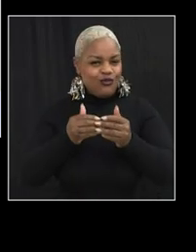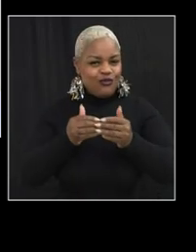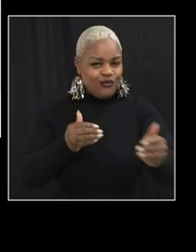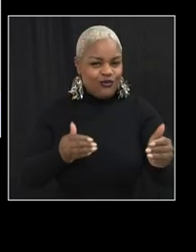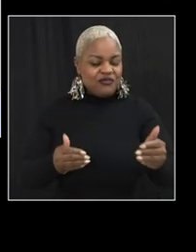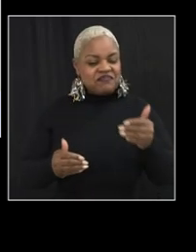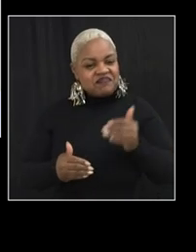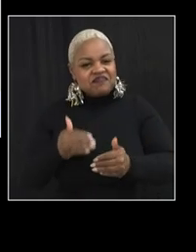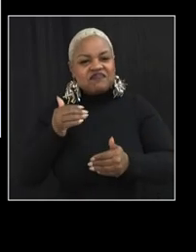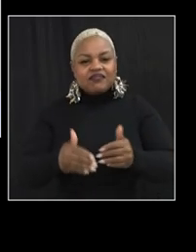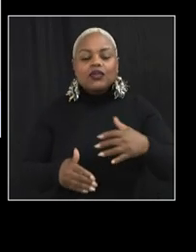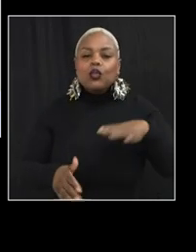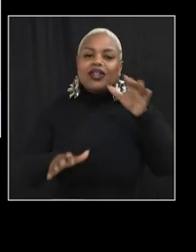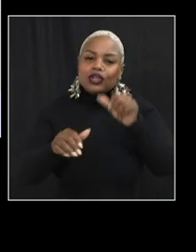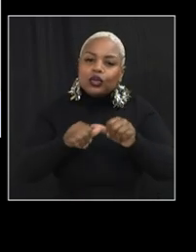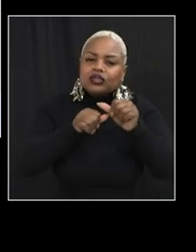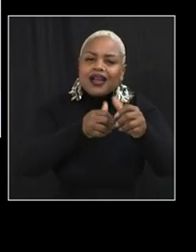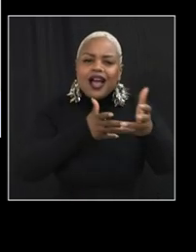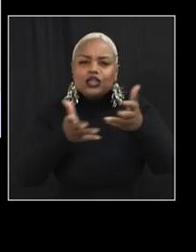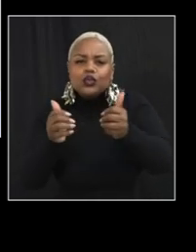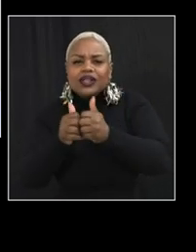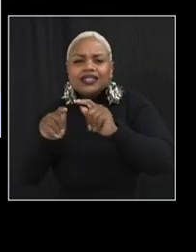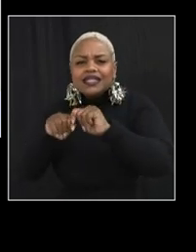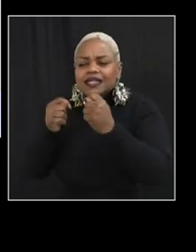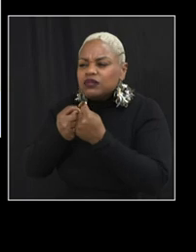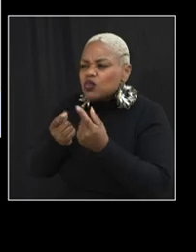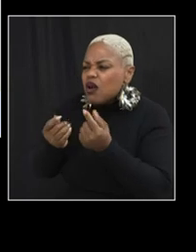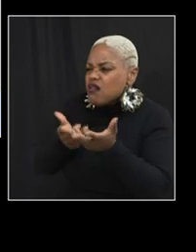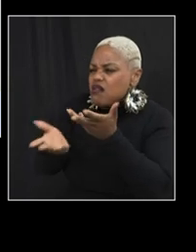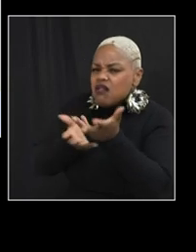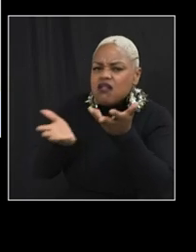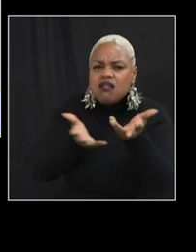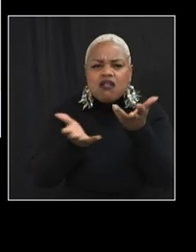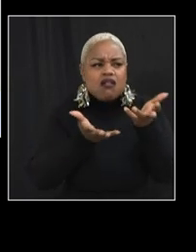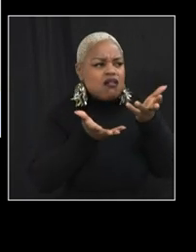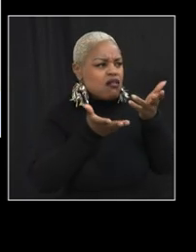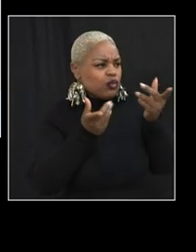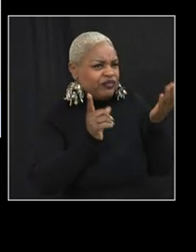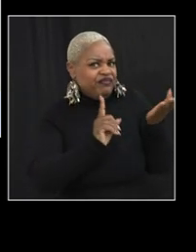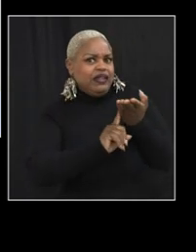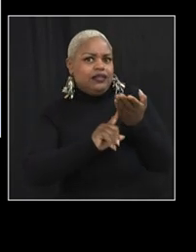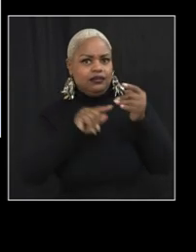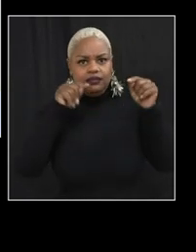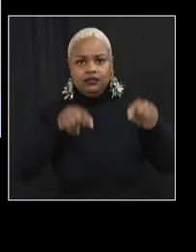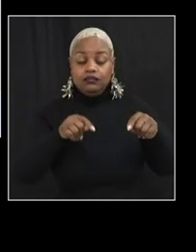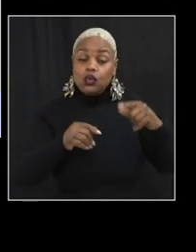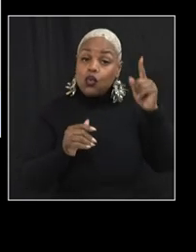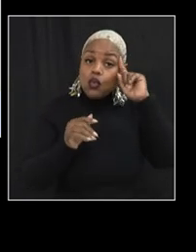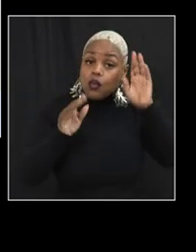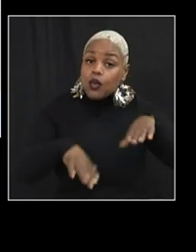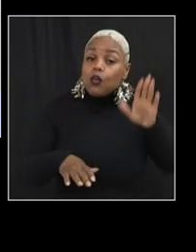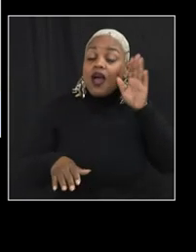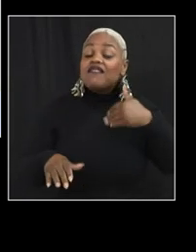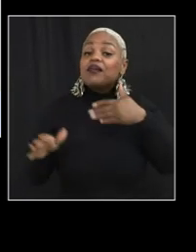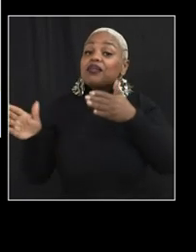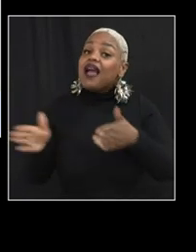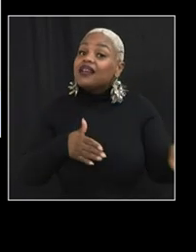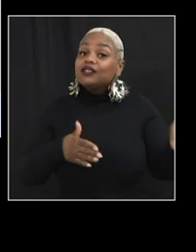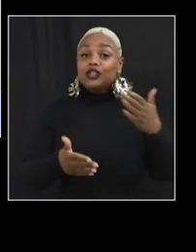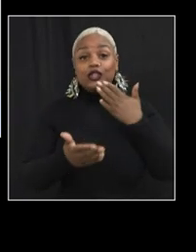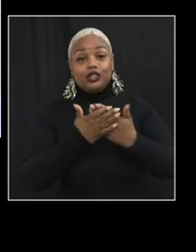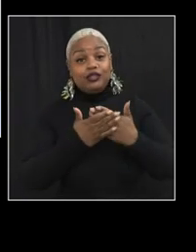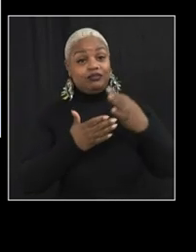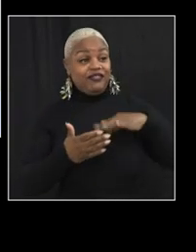and I am hopeful that we will come together with a plan that's good for the